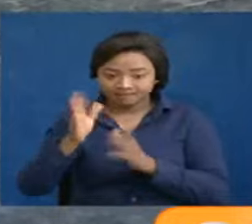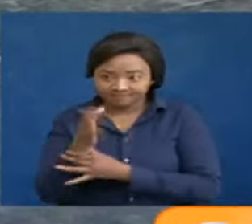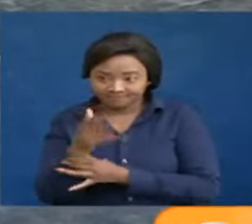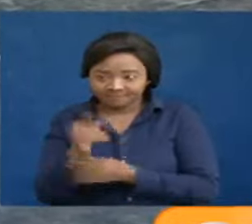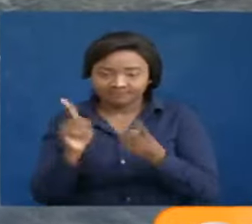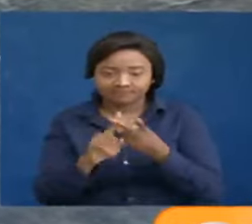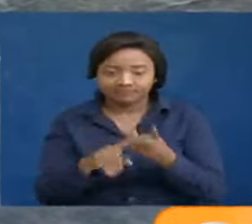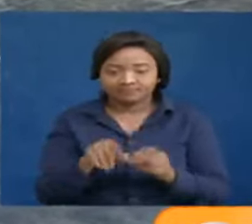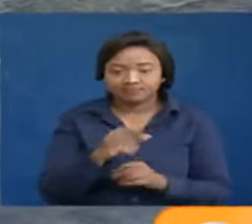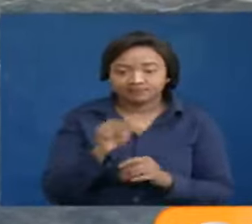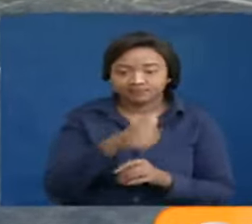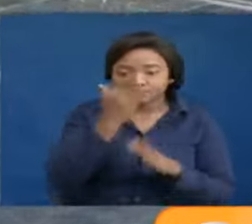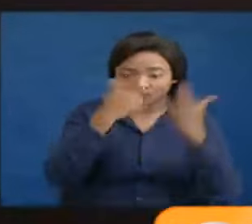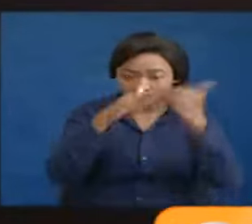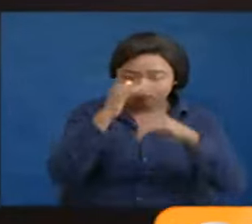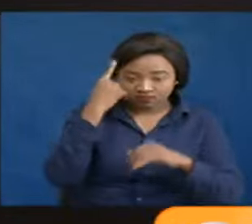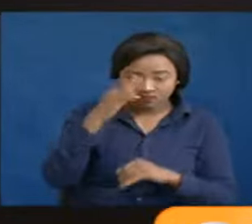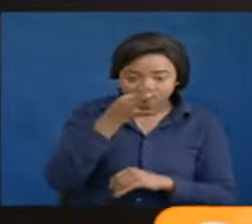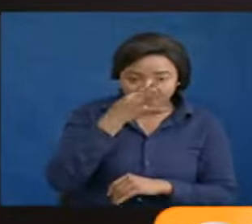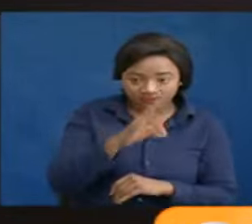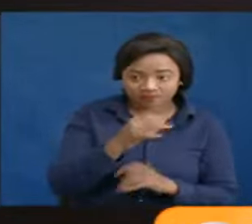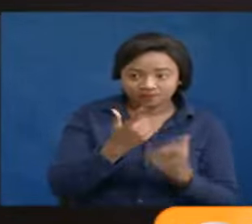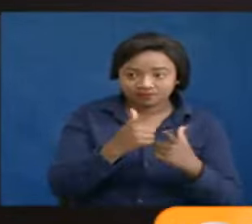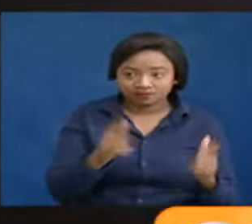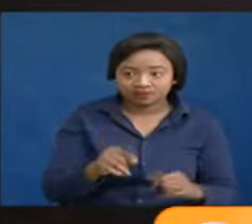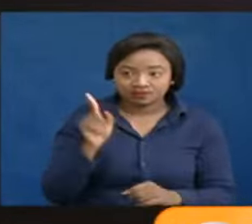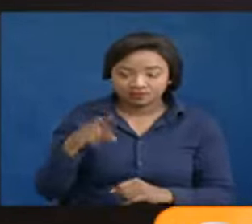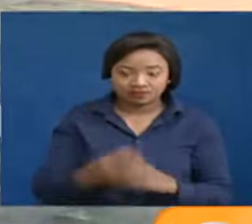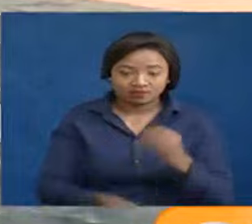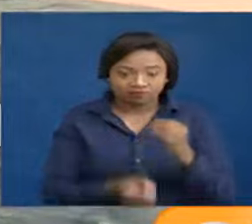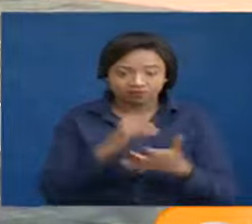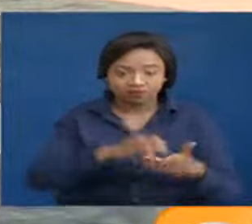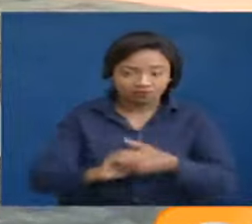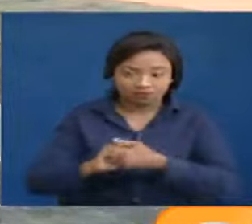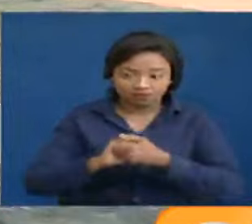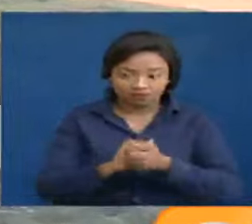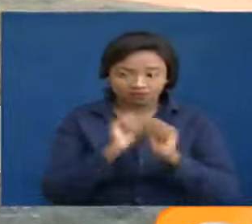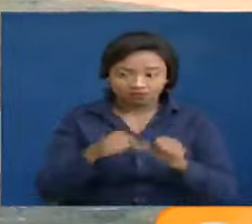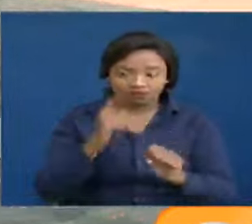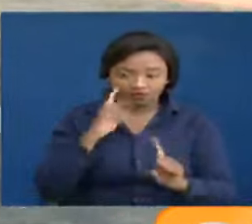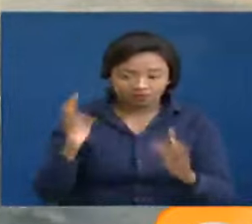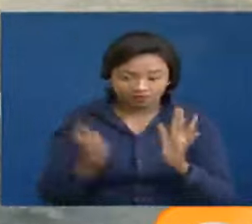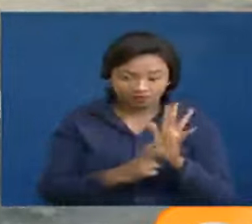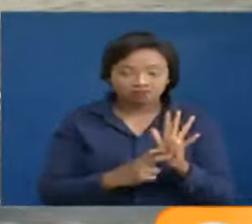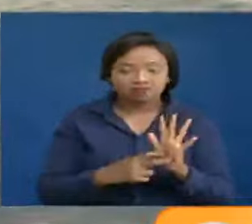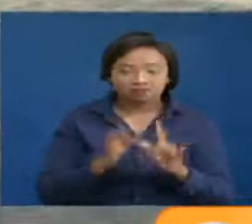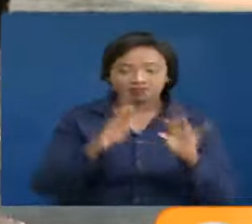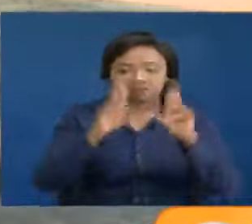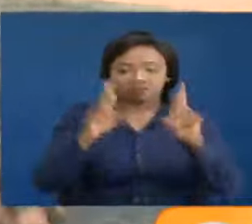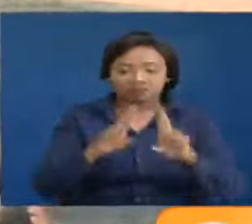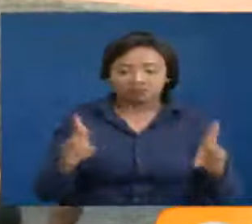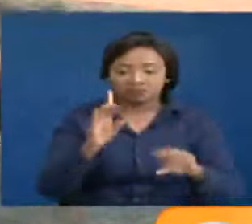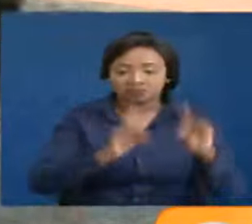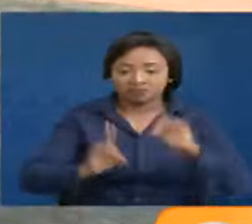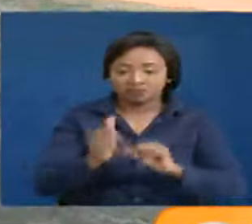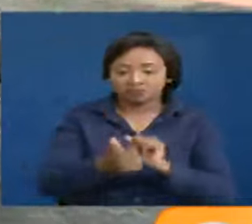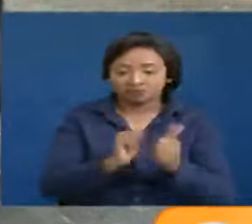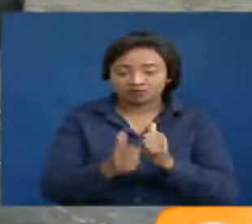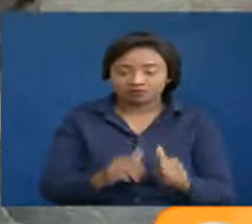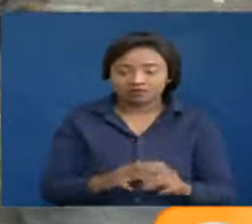formed a group of interim officials that will start the process of forming a federation to be recognized by the International Dance Sport Federation.